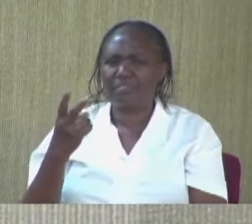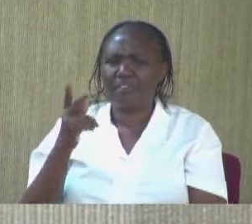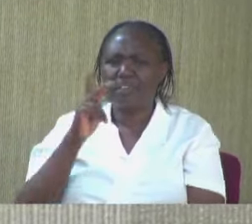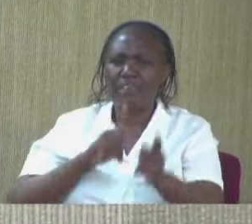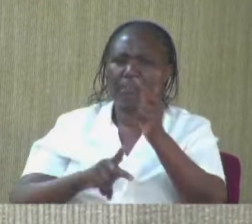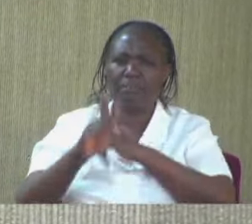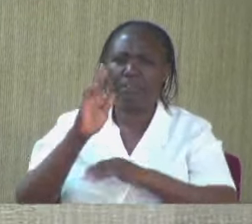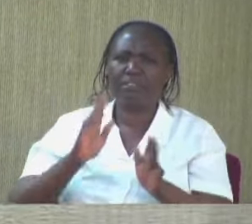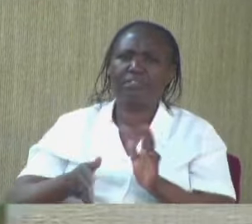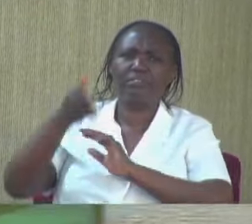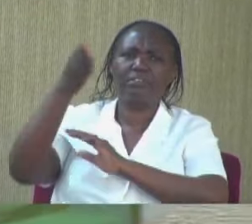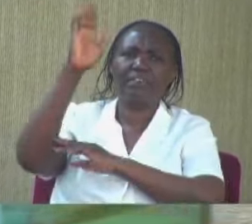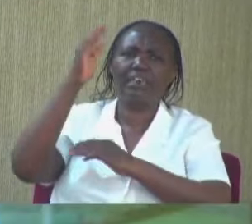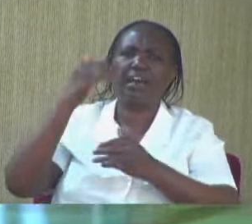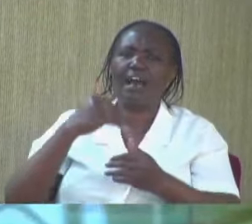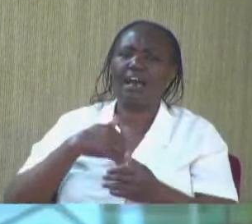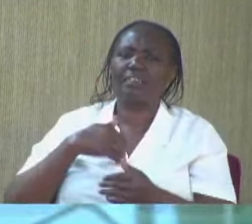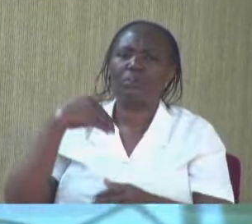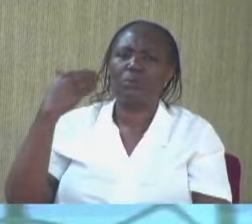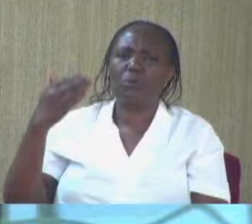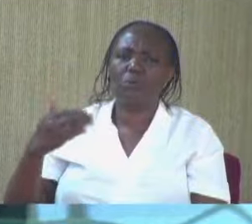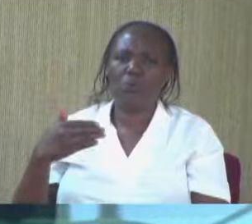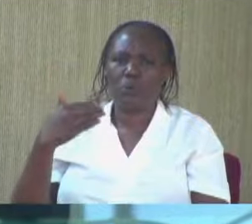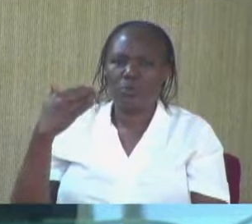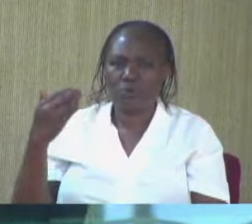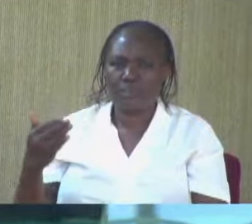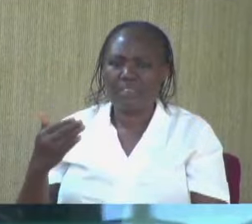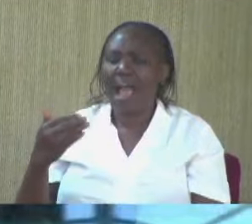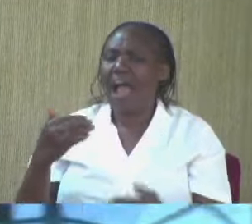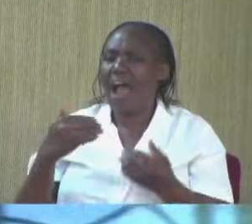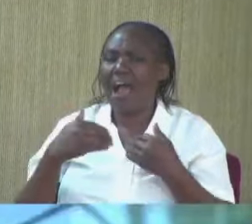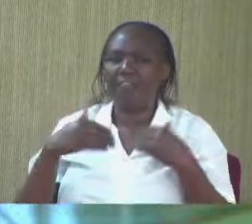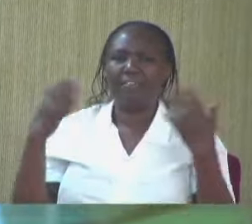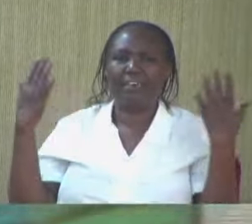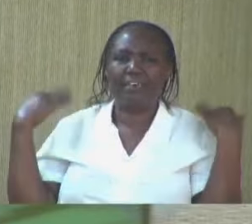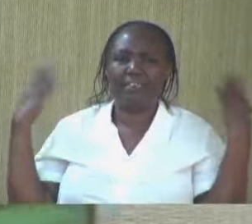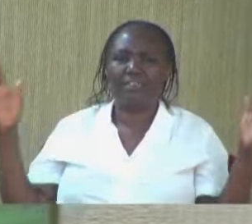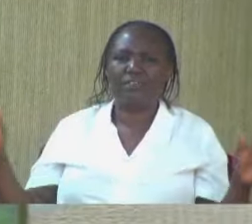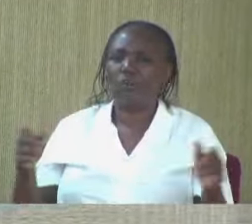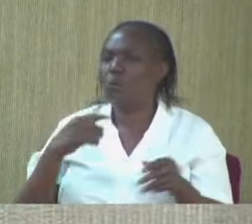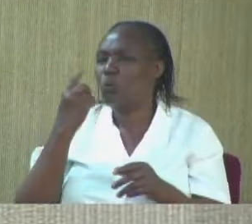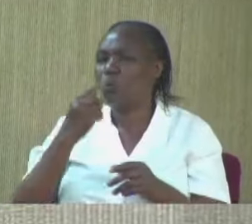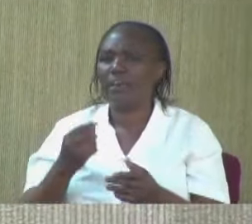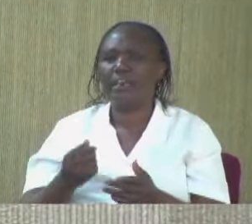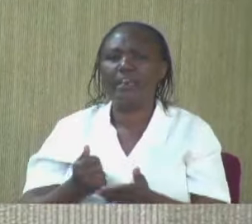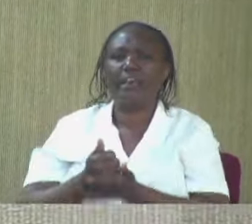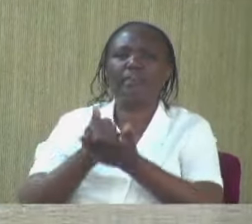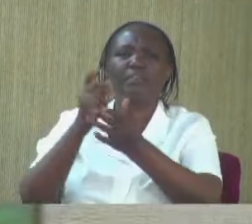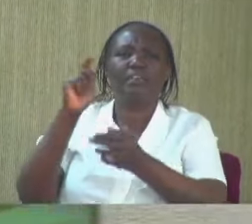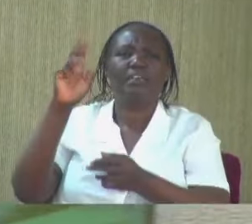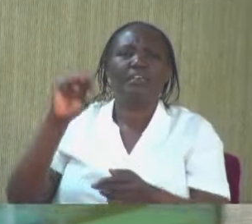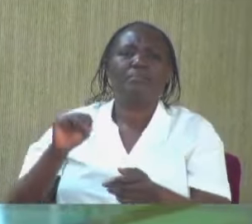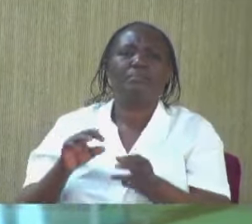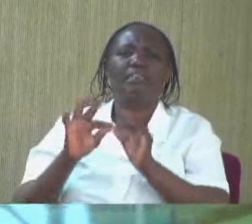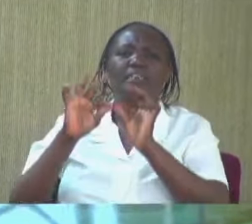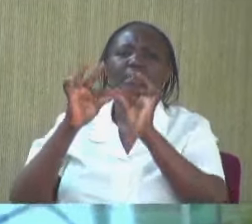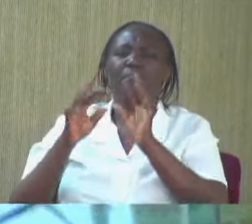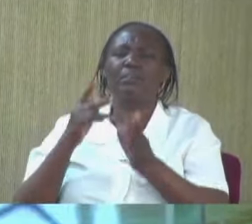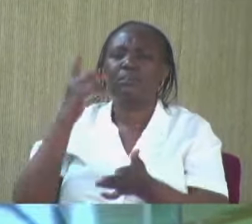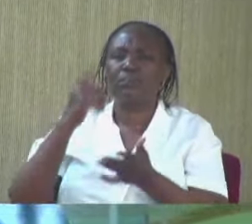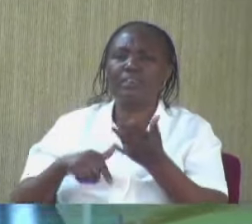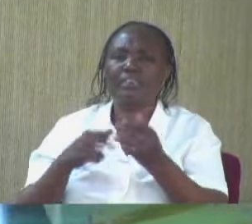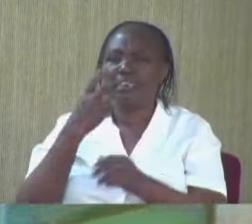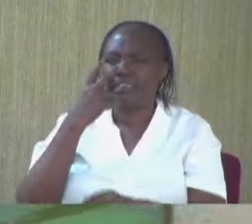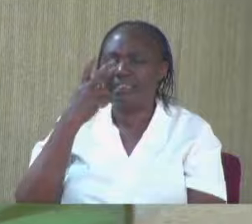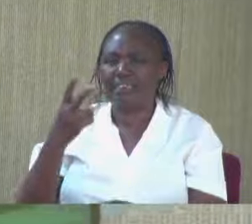God always had an attending angel who helps them to interpret some of the things that they see in vision.